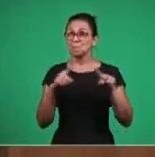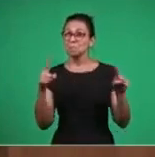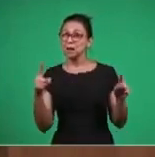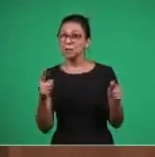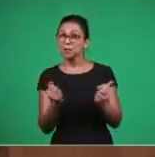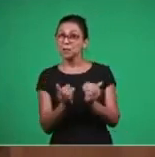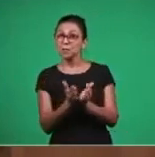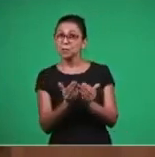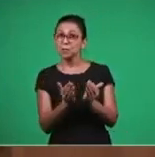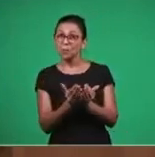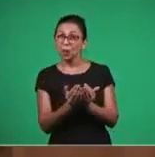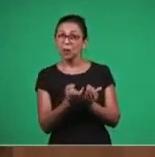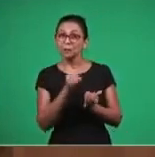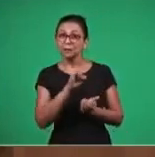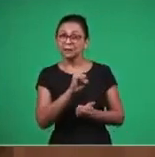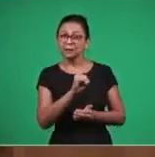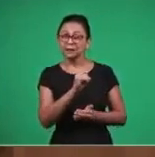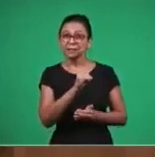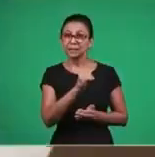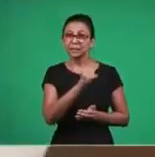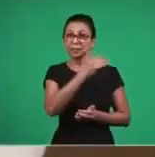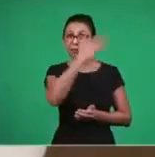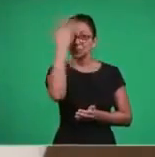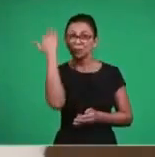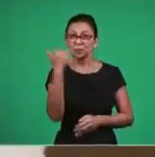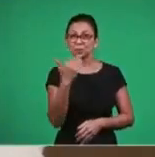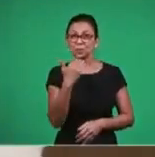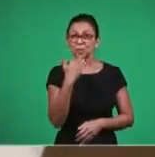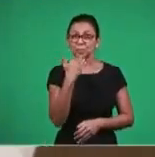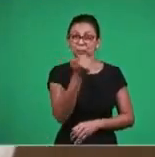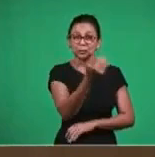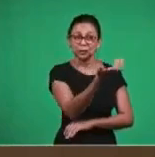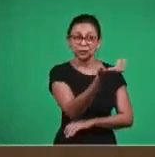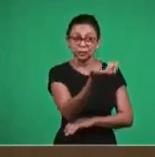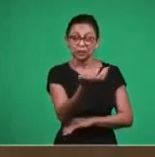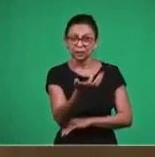poor. So the rich,